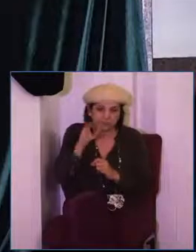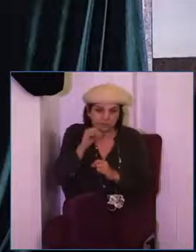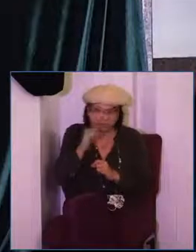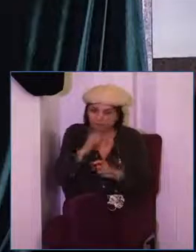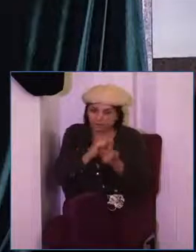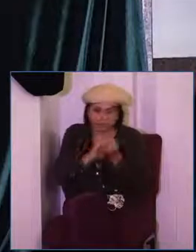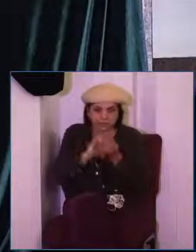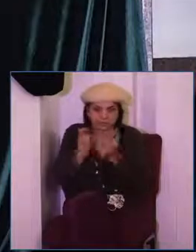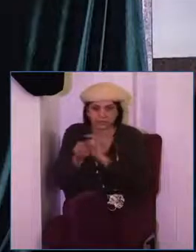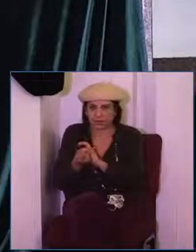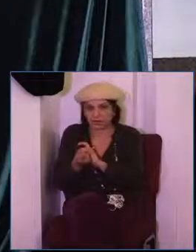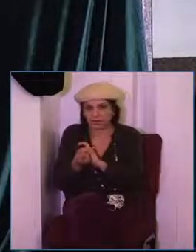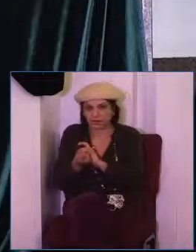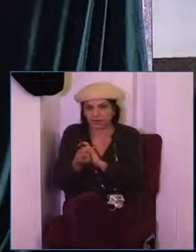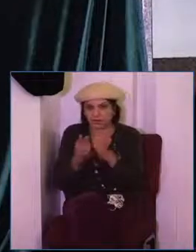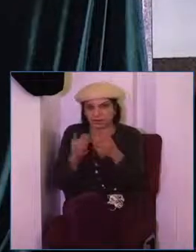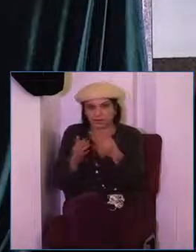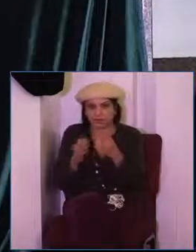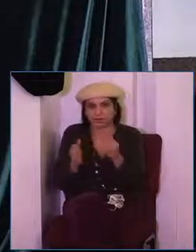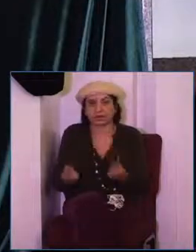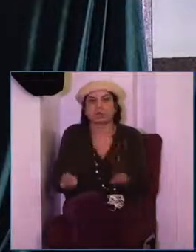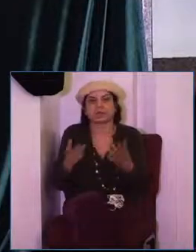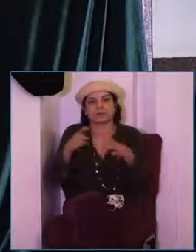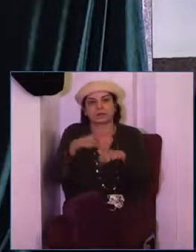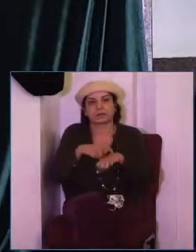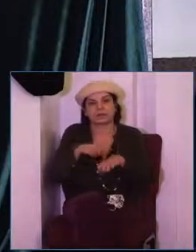times I rehearse it.